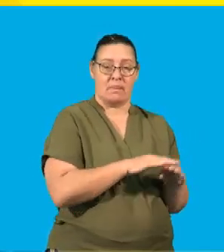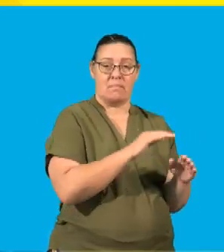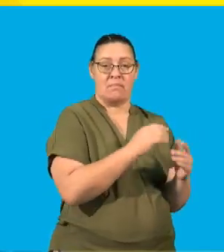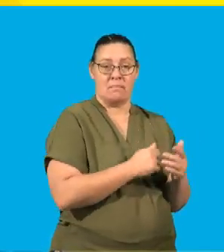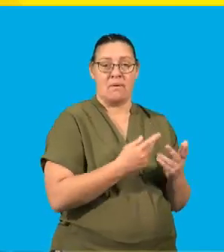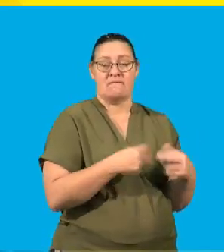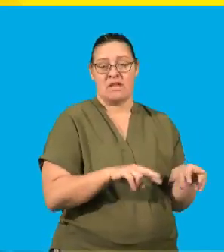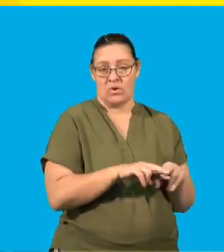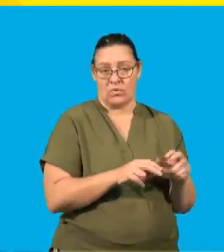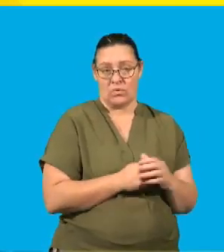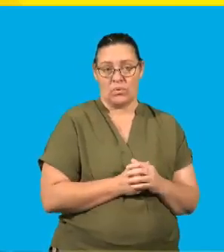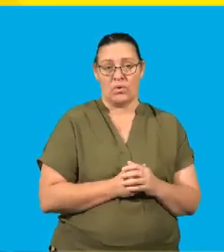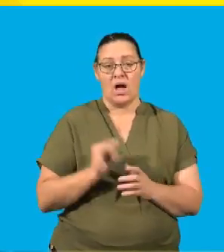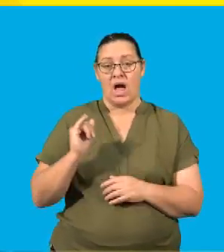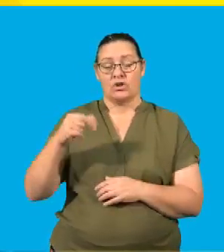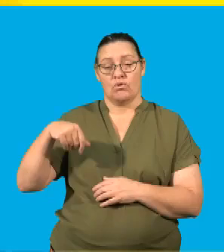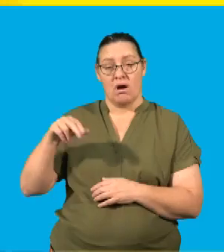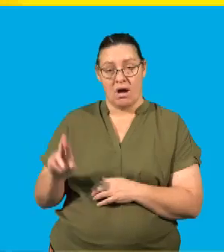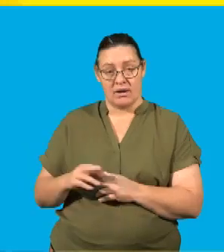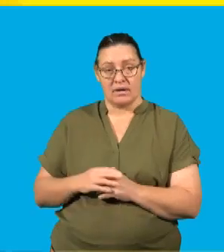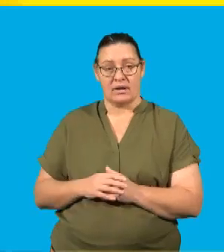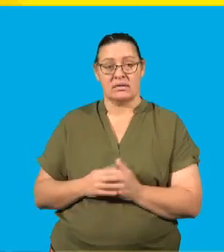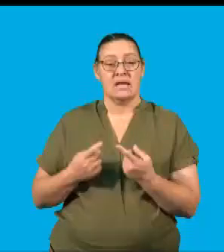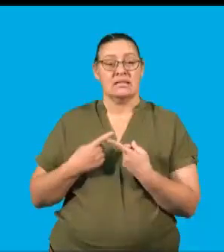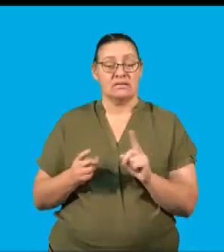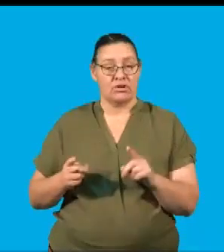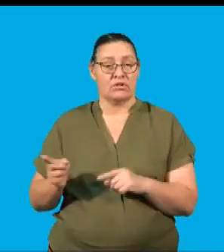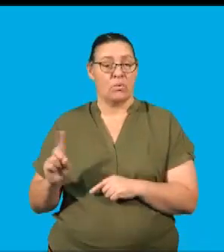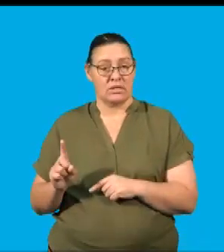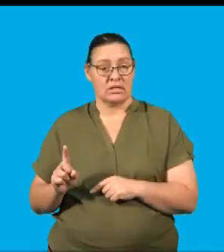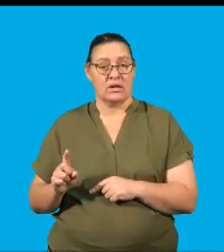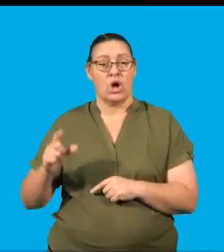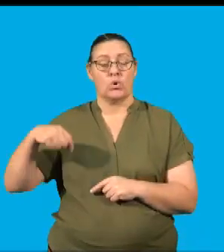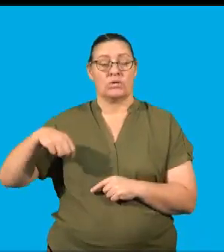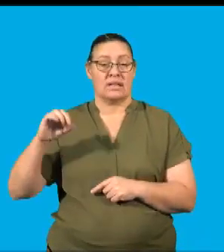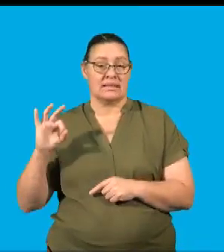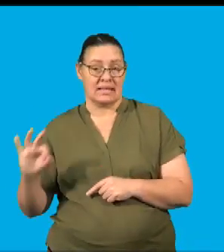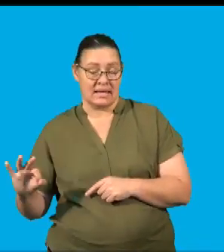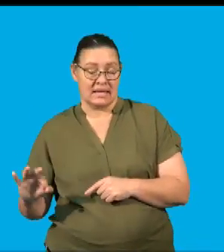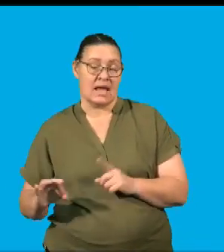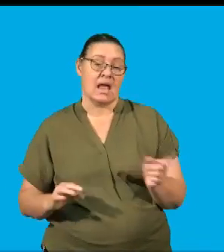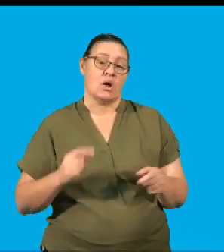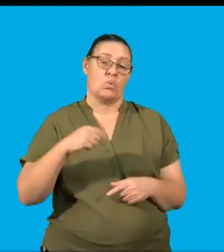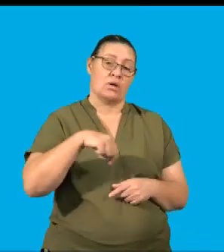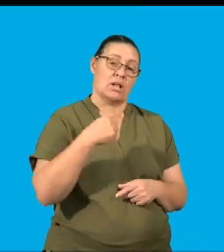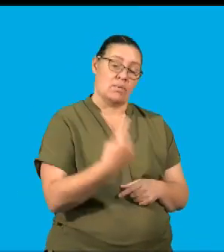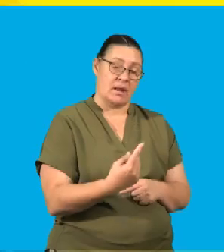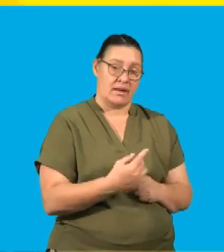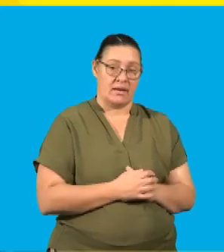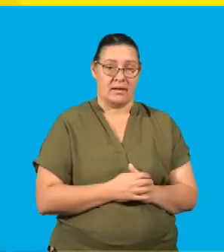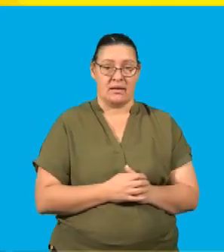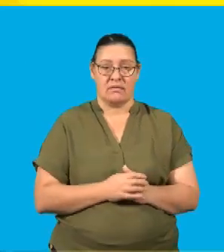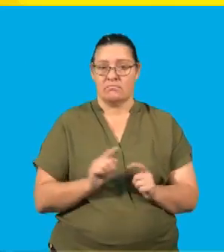and the minimum value. Interquartile range, it is the difference between quartile 3 and